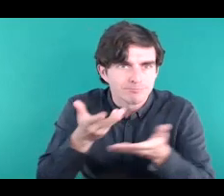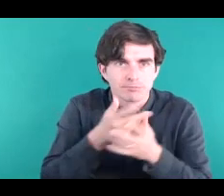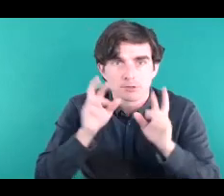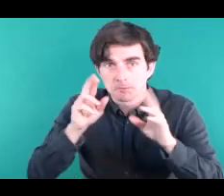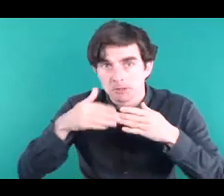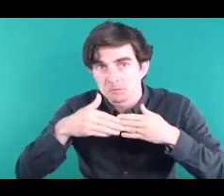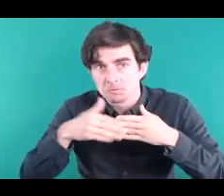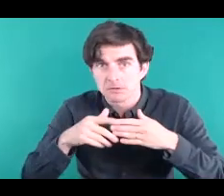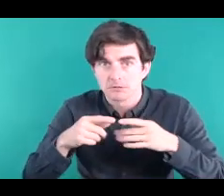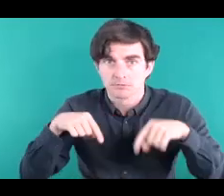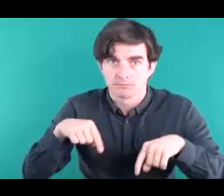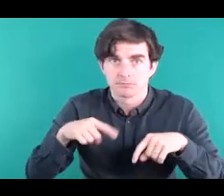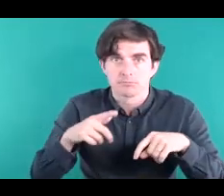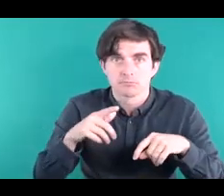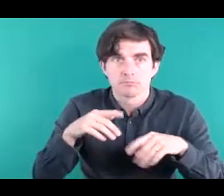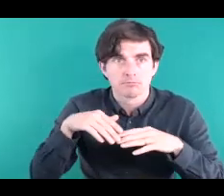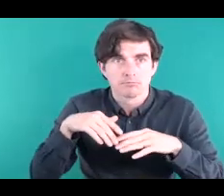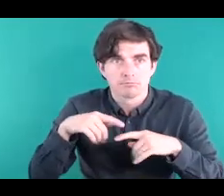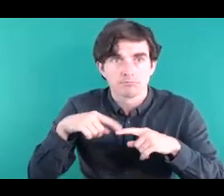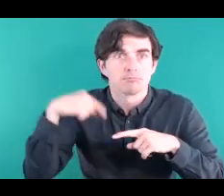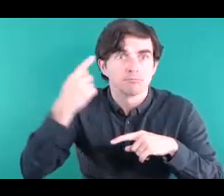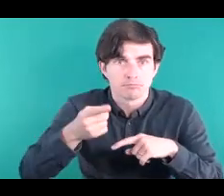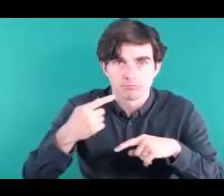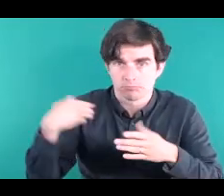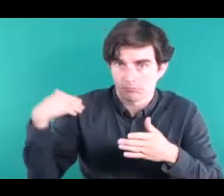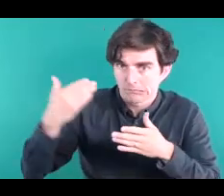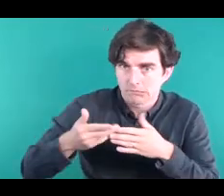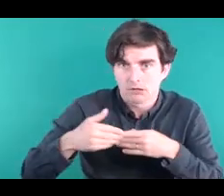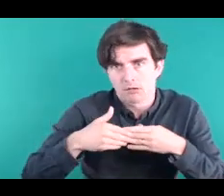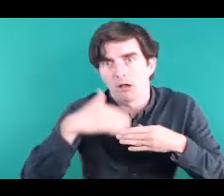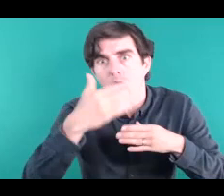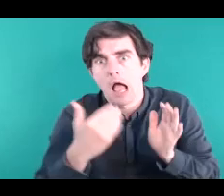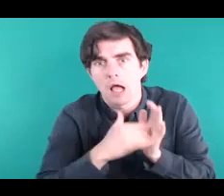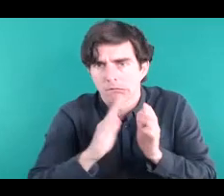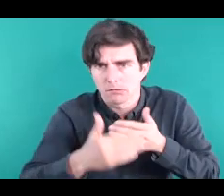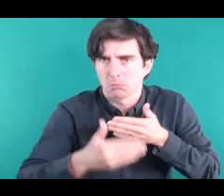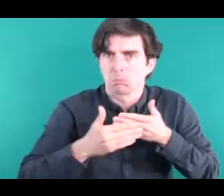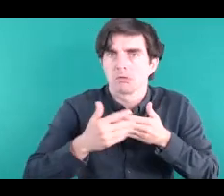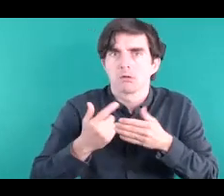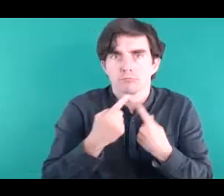if in between you would like us to provide further details. Thanks a lot.